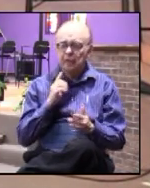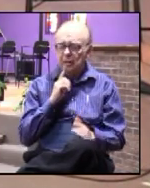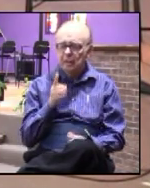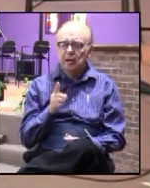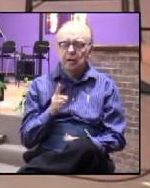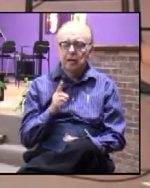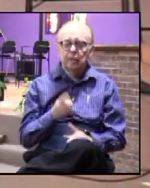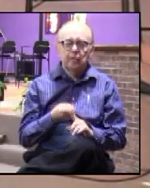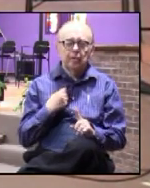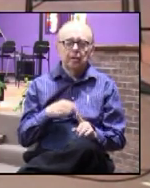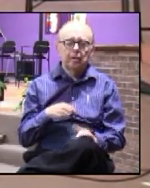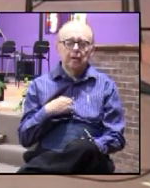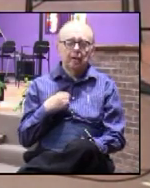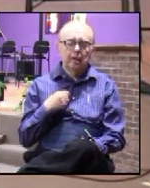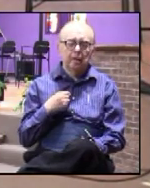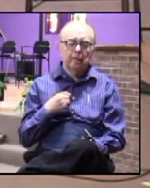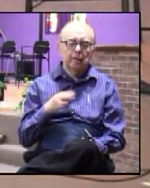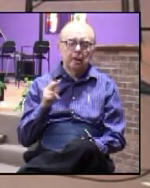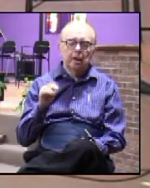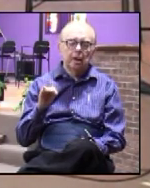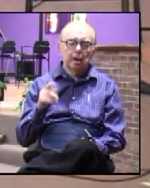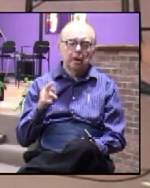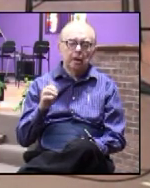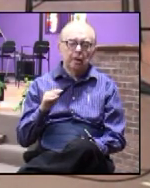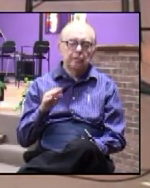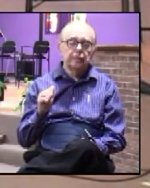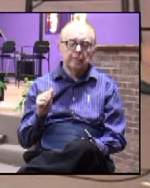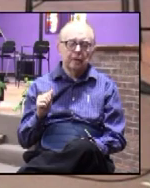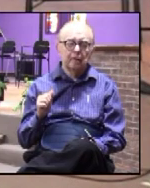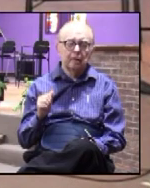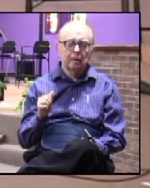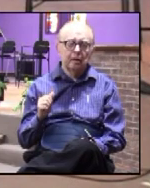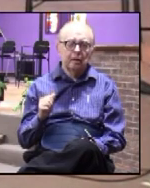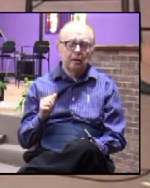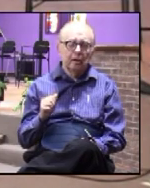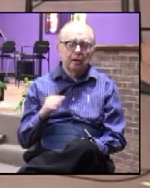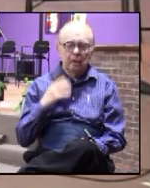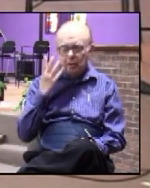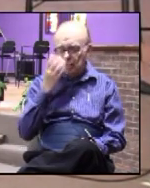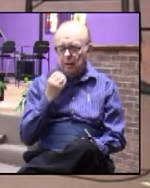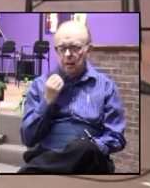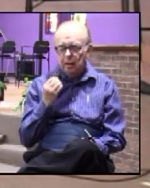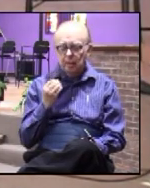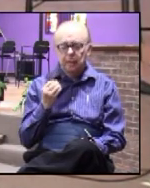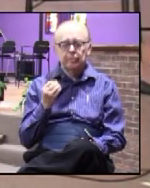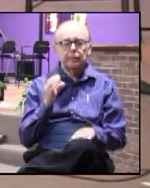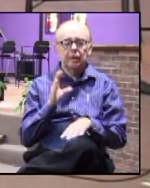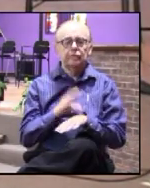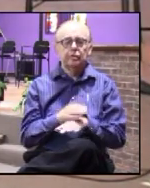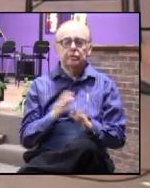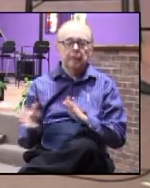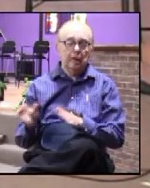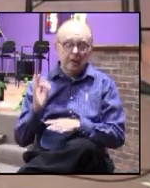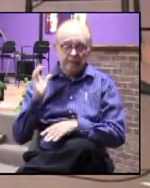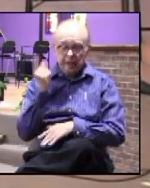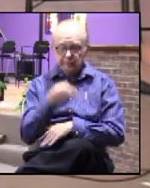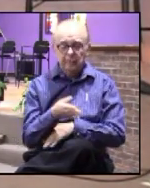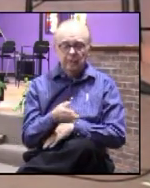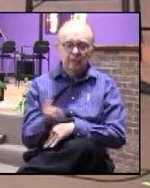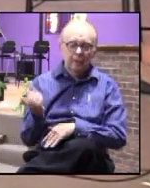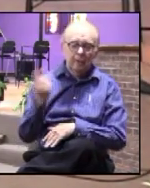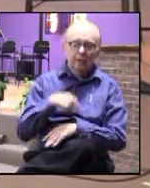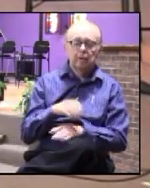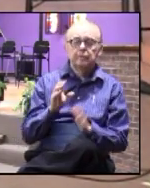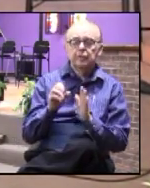originally from Nigeria in Africa, was actually a church planner, pastor over there, has come